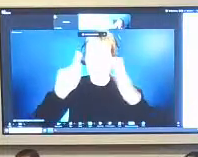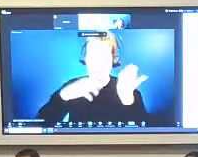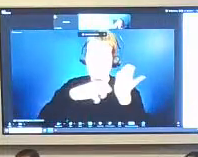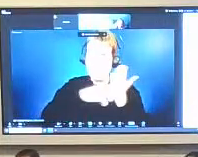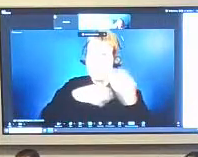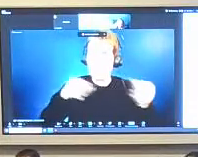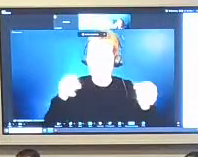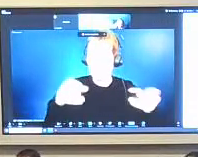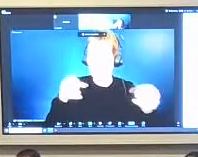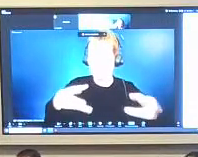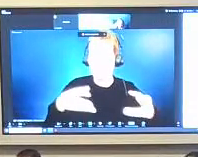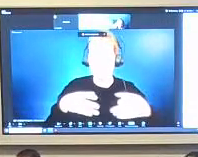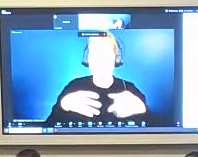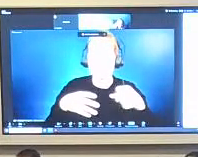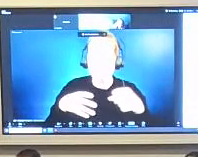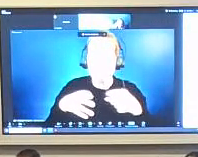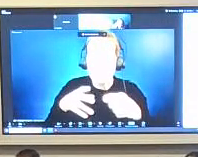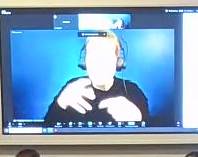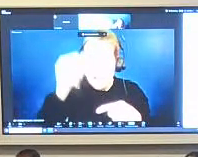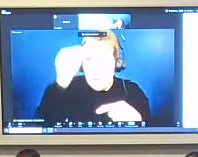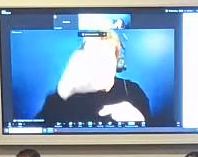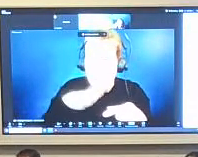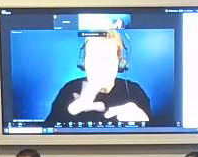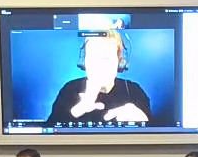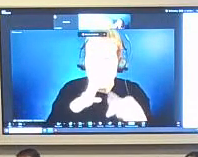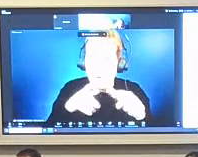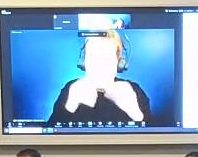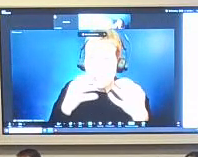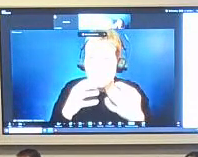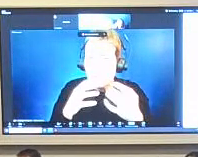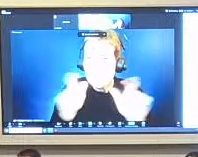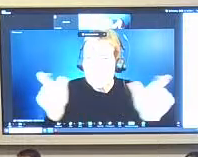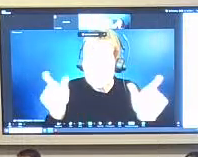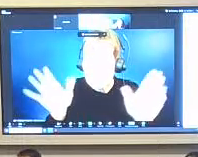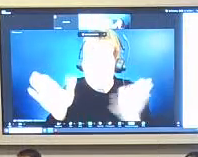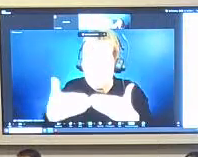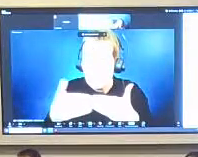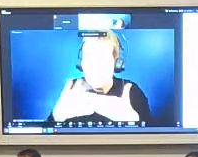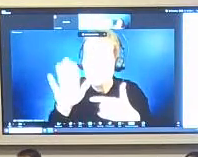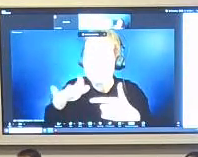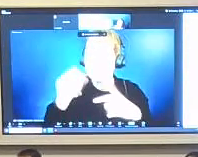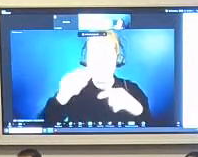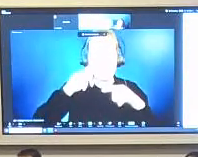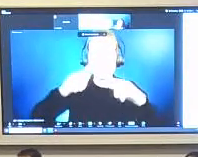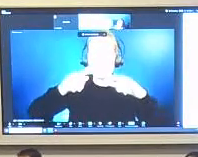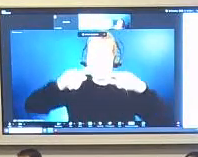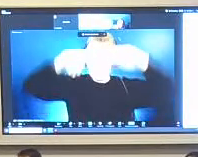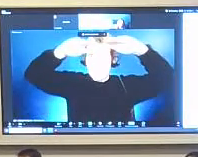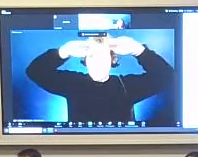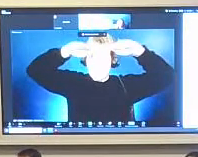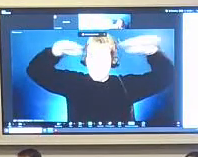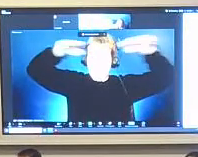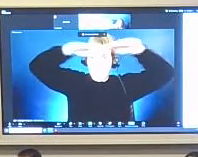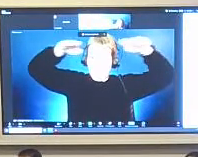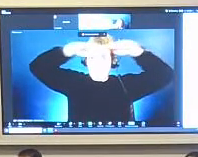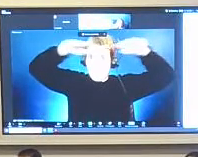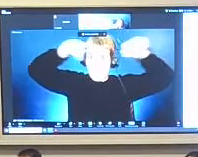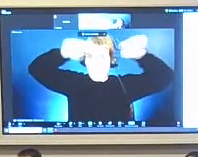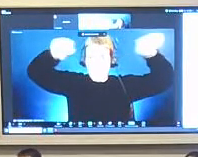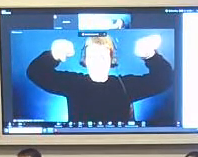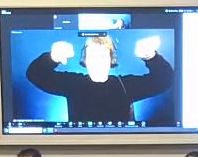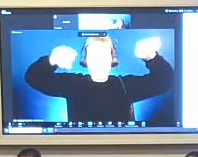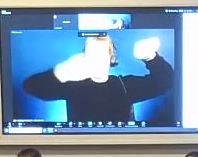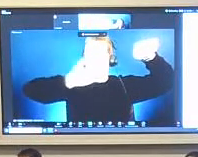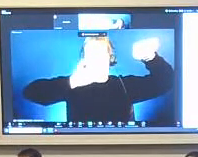the dress, the one below the top. They don't have any wheelchair accessible, they don't have any bathrooms on that level, so